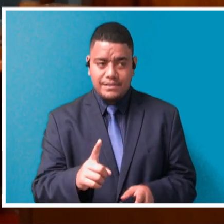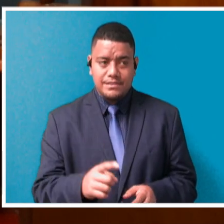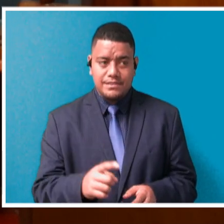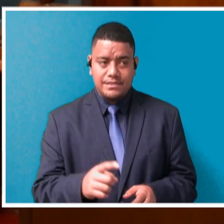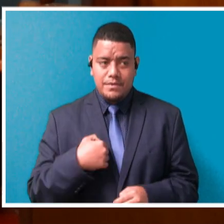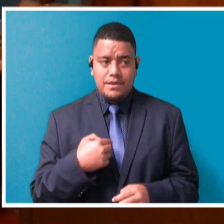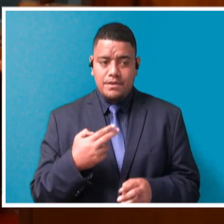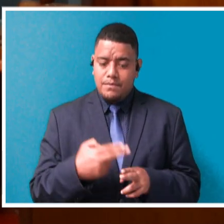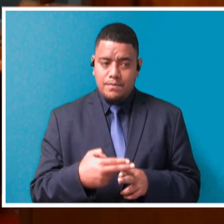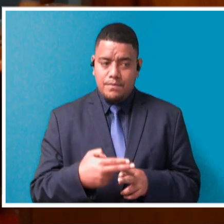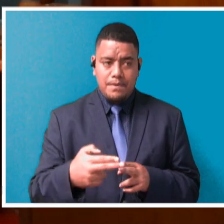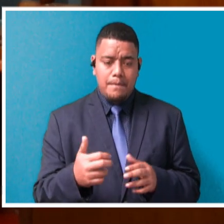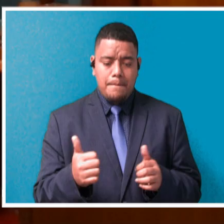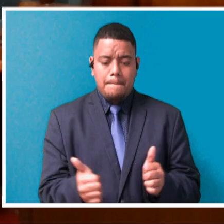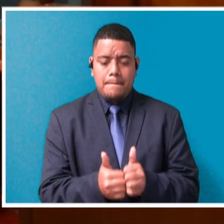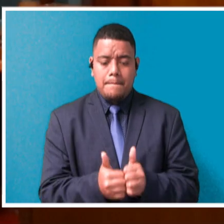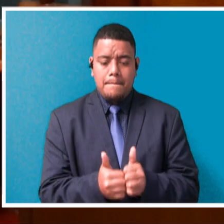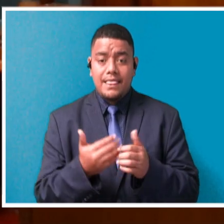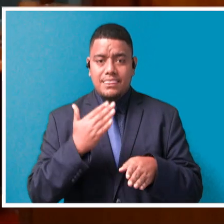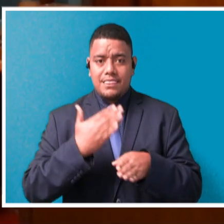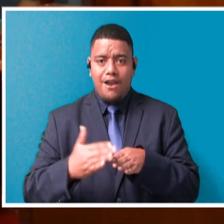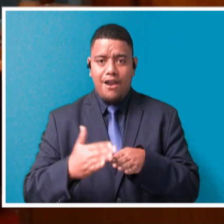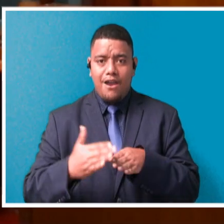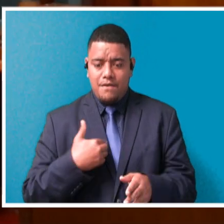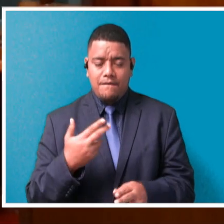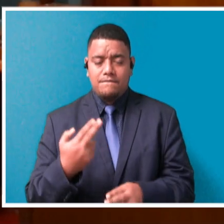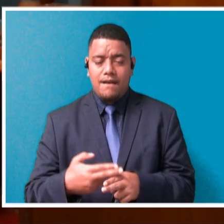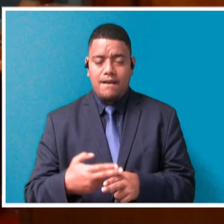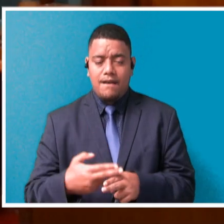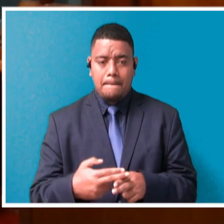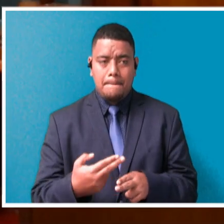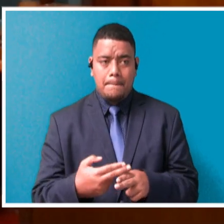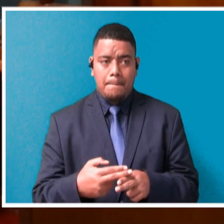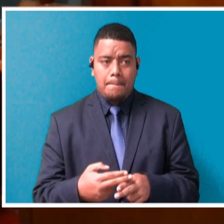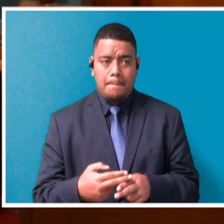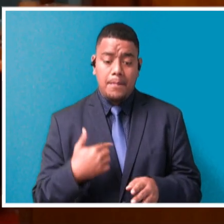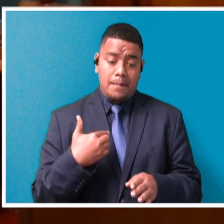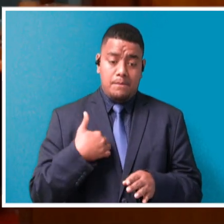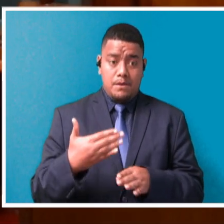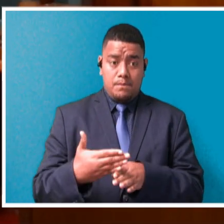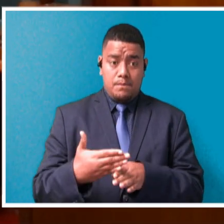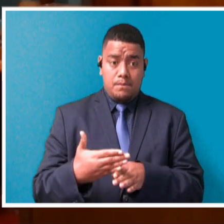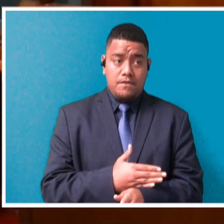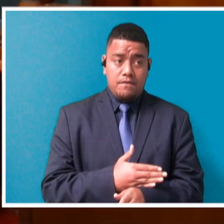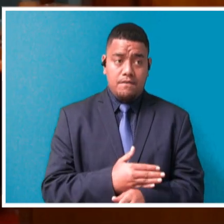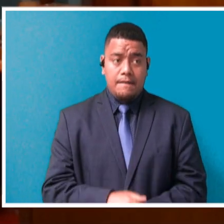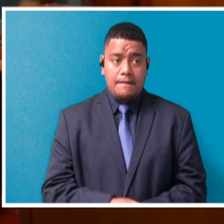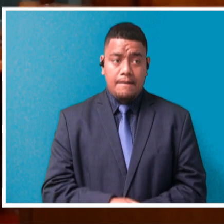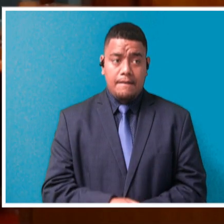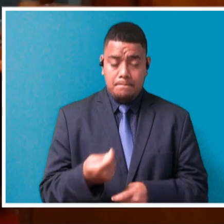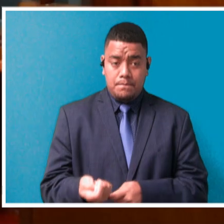planted many acres of ndalo, and just before